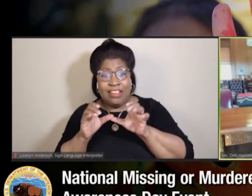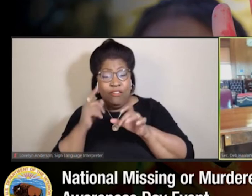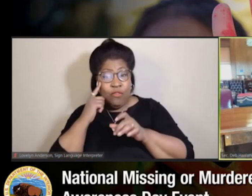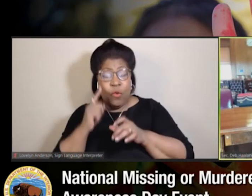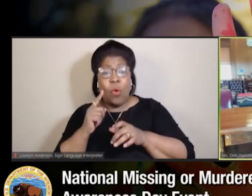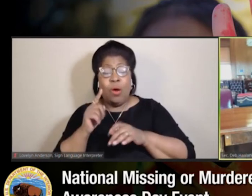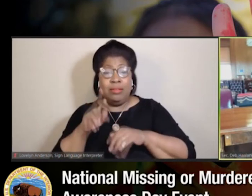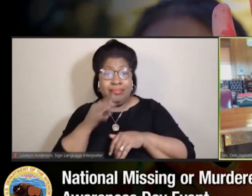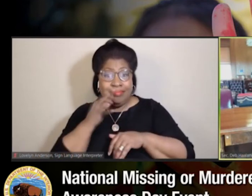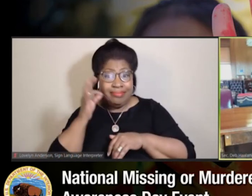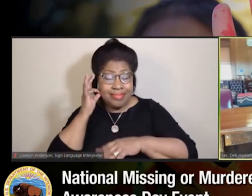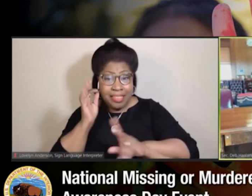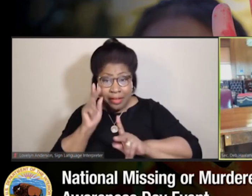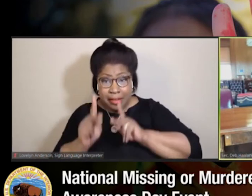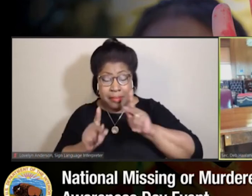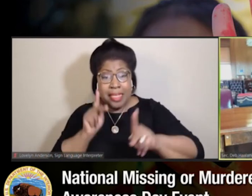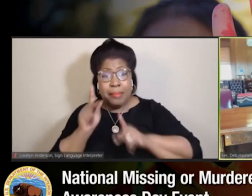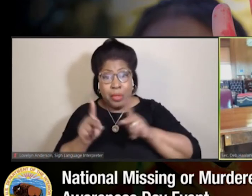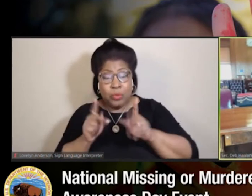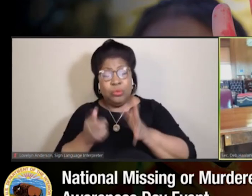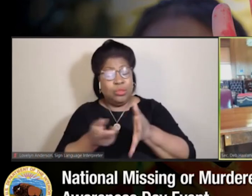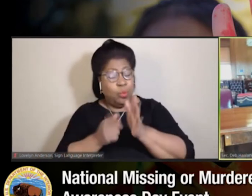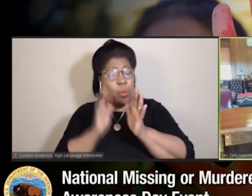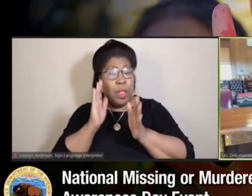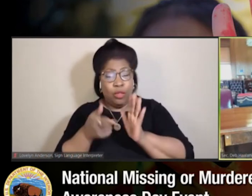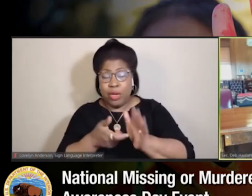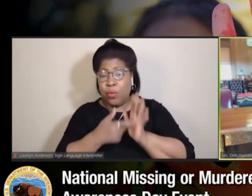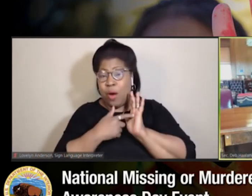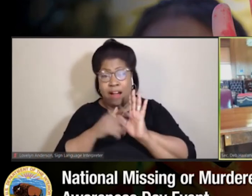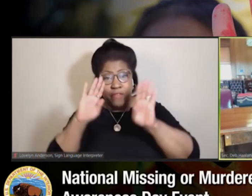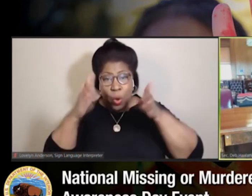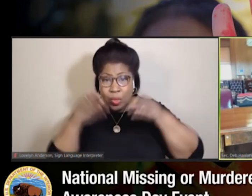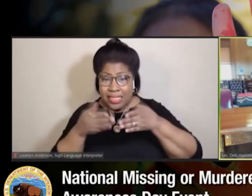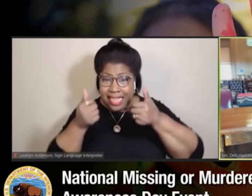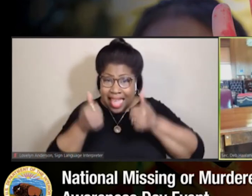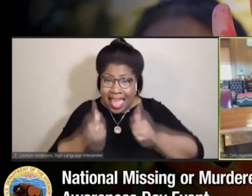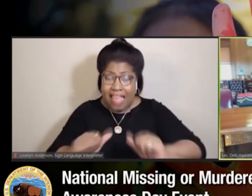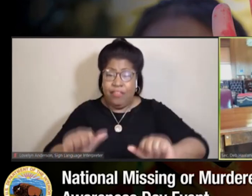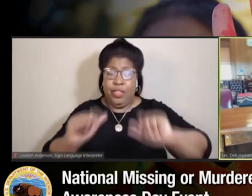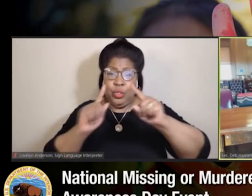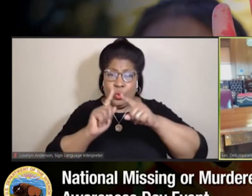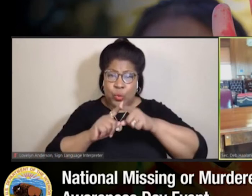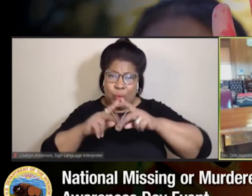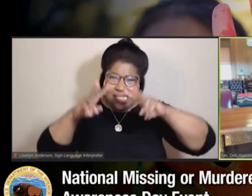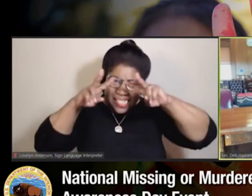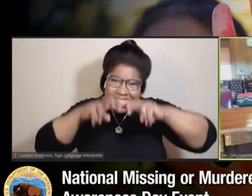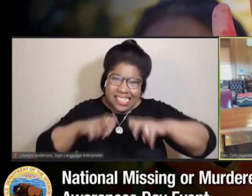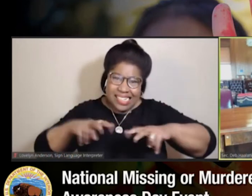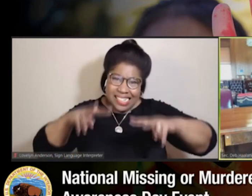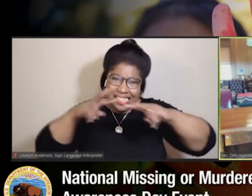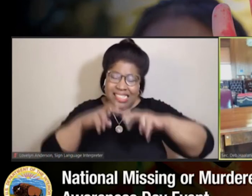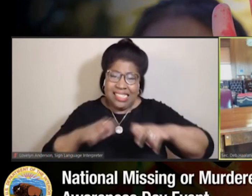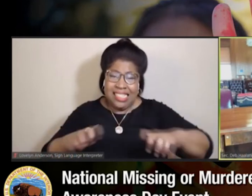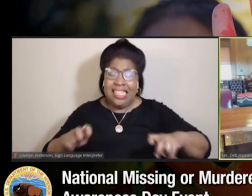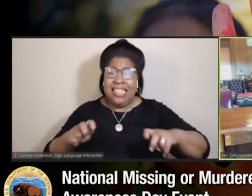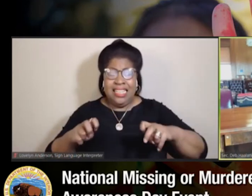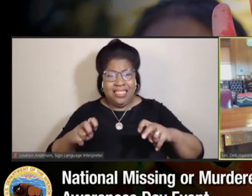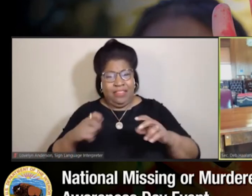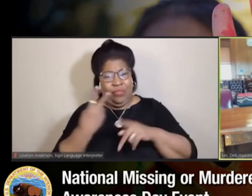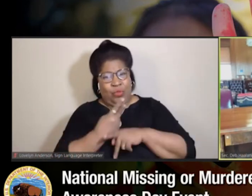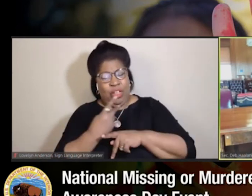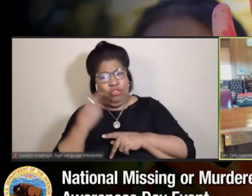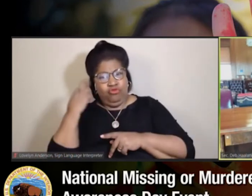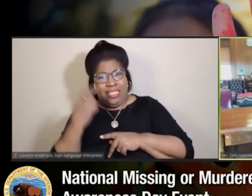effort and time to unravel the many threads that contribute to the alarming rates of these